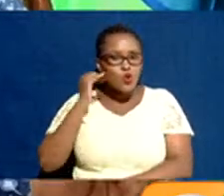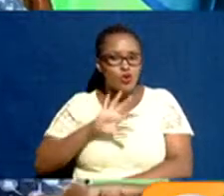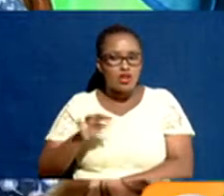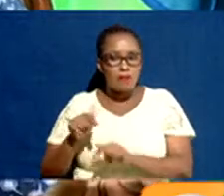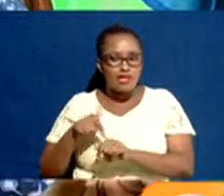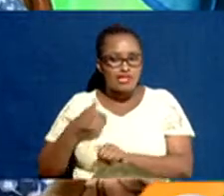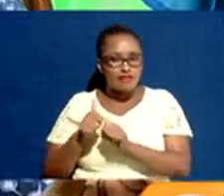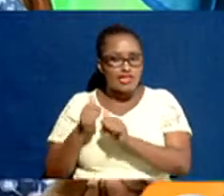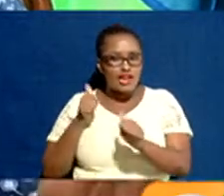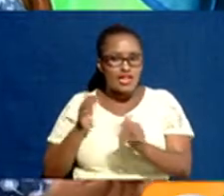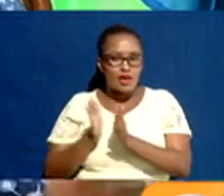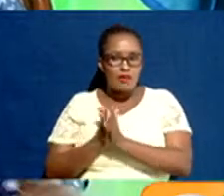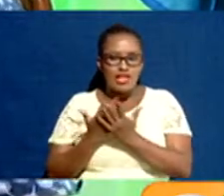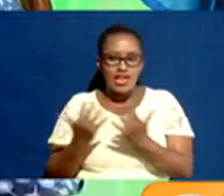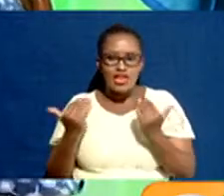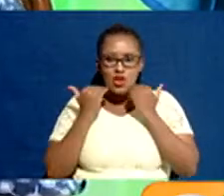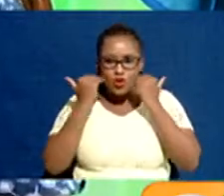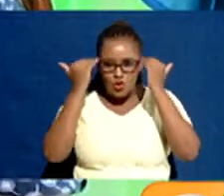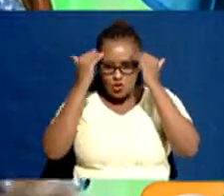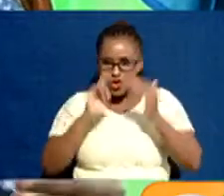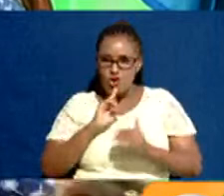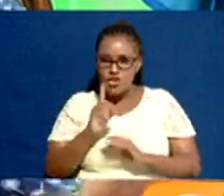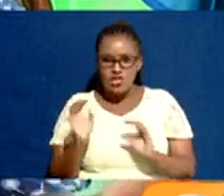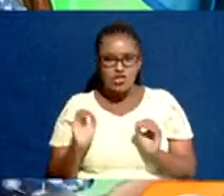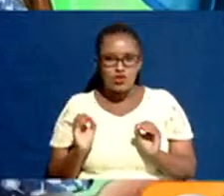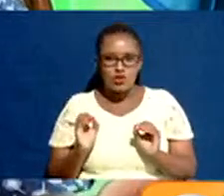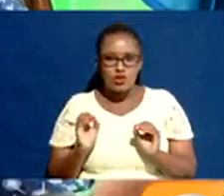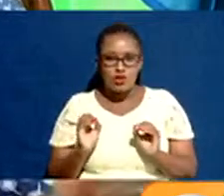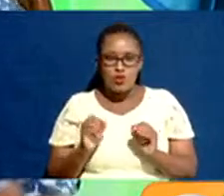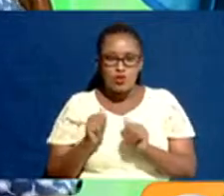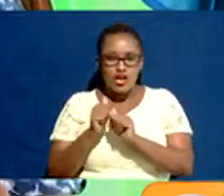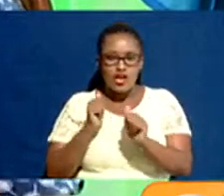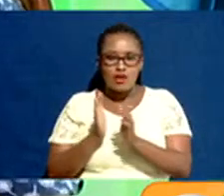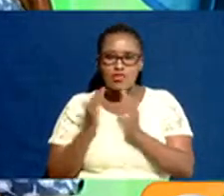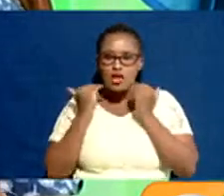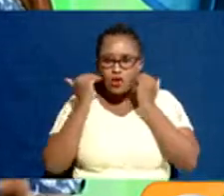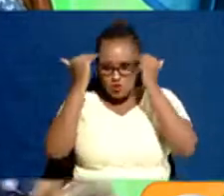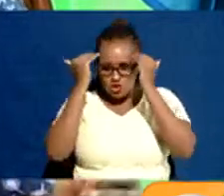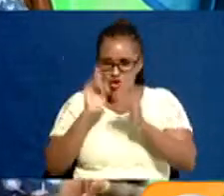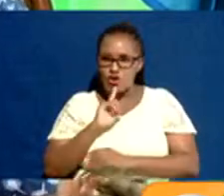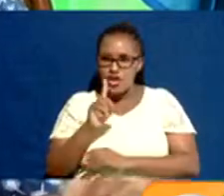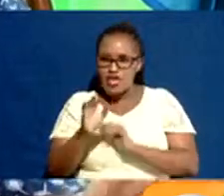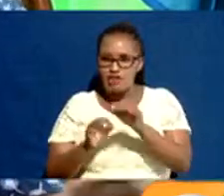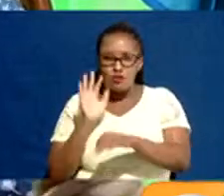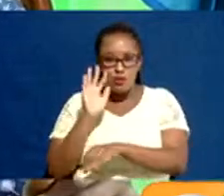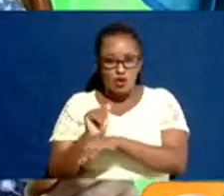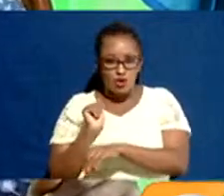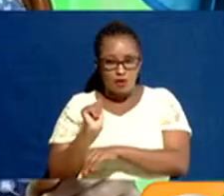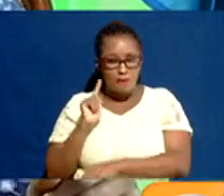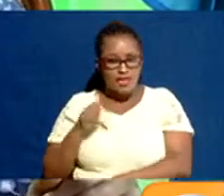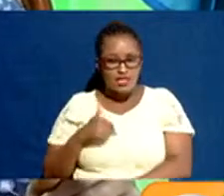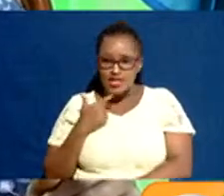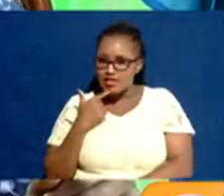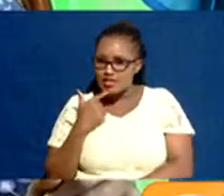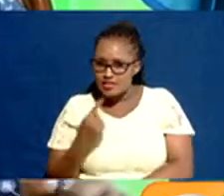defy any court order because none was served on me. You defy a court order if it has been served on you. Let me say the